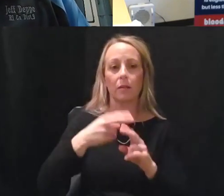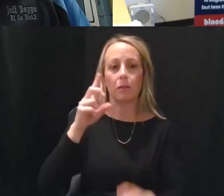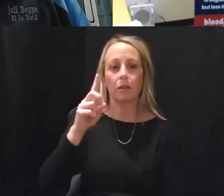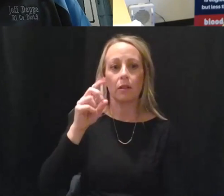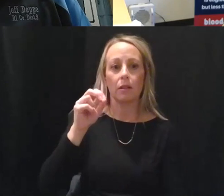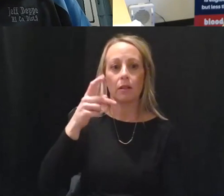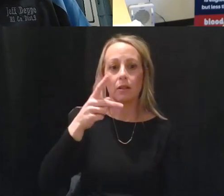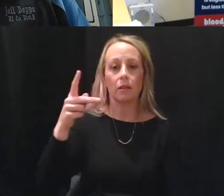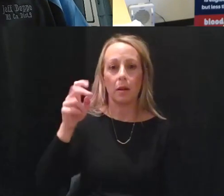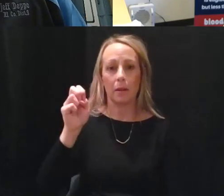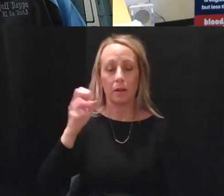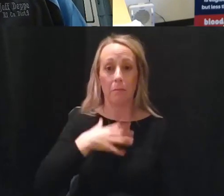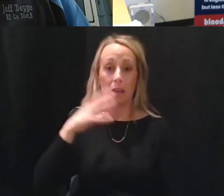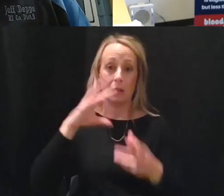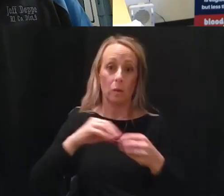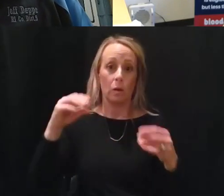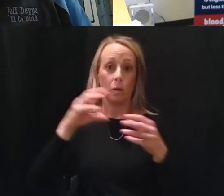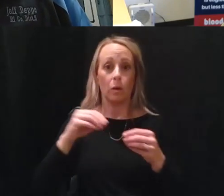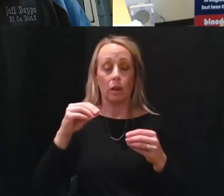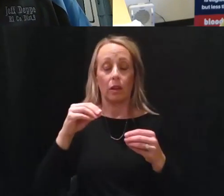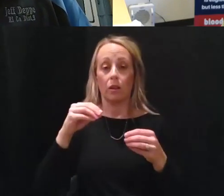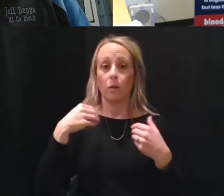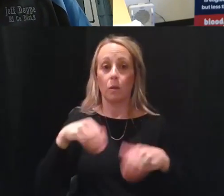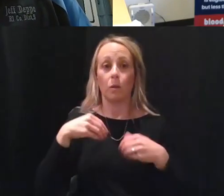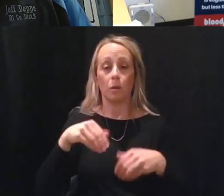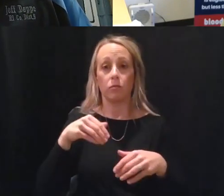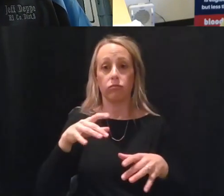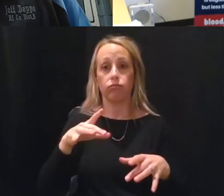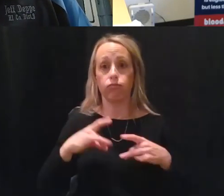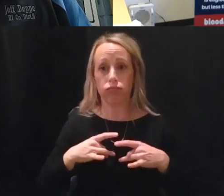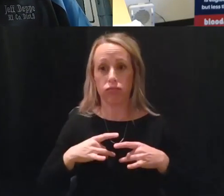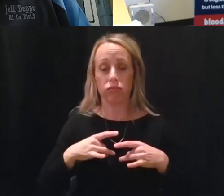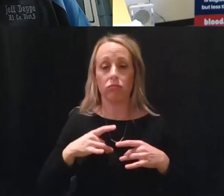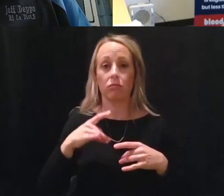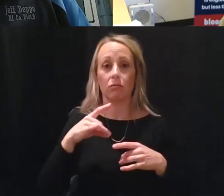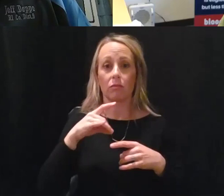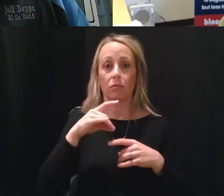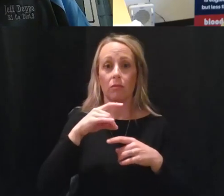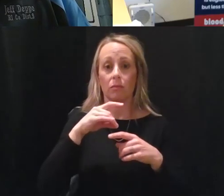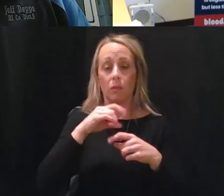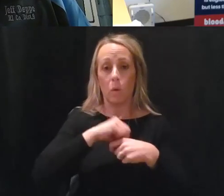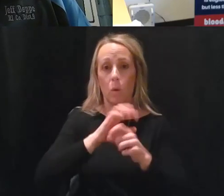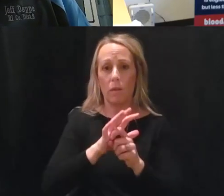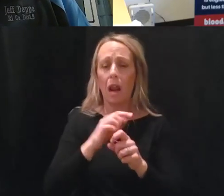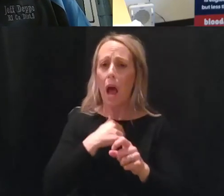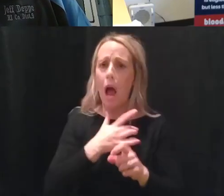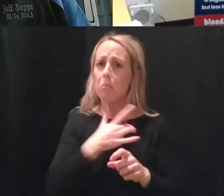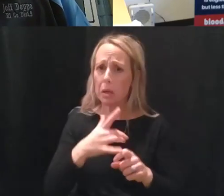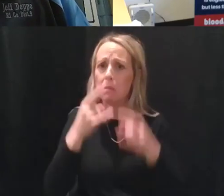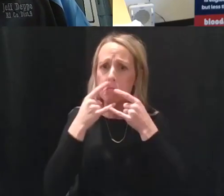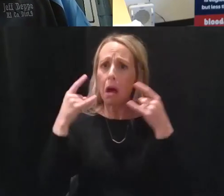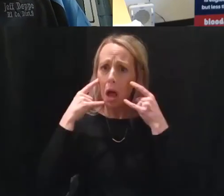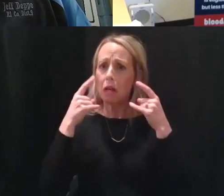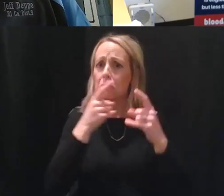with catching COVID was I normally wore a mask, but when I got to work, I work